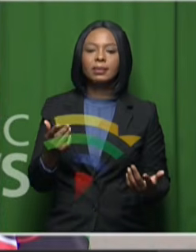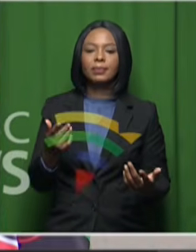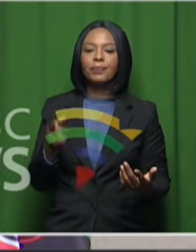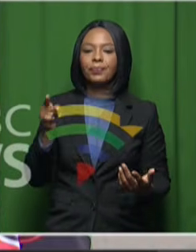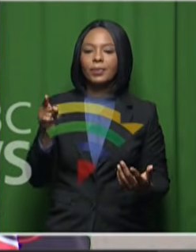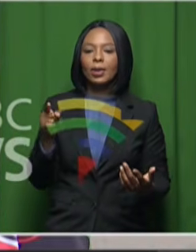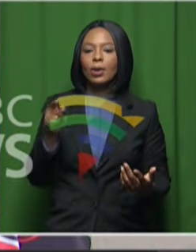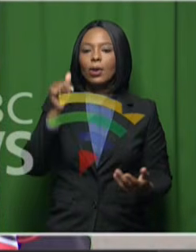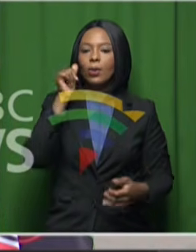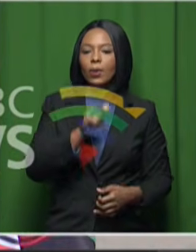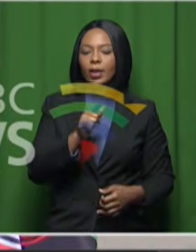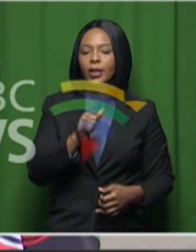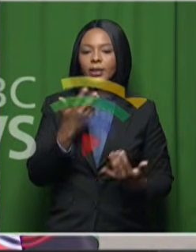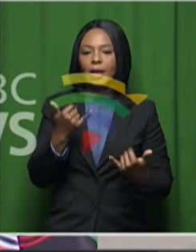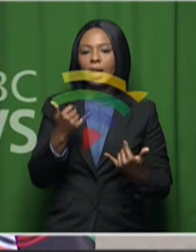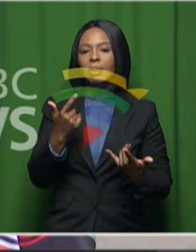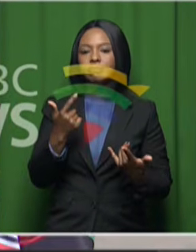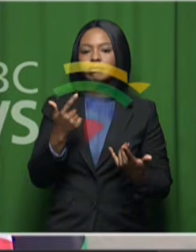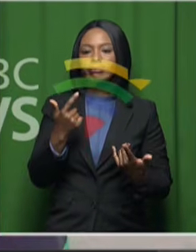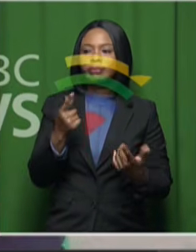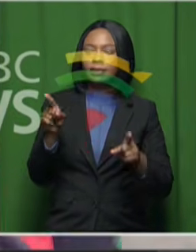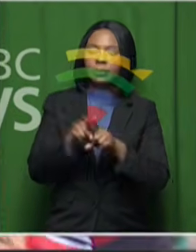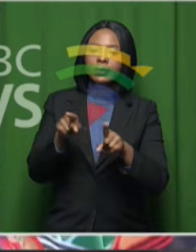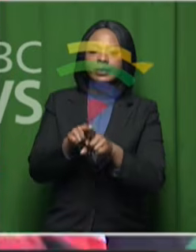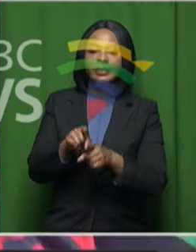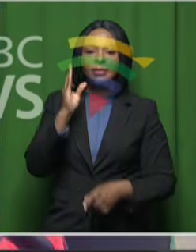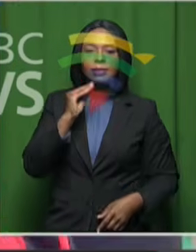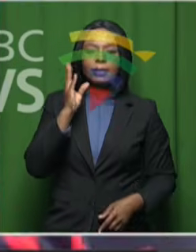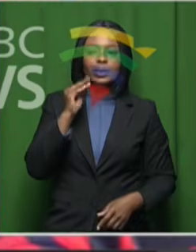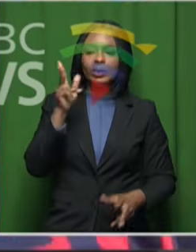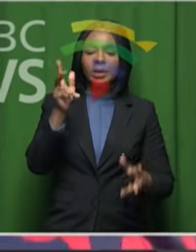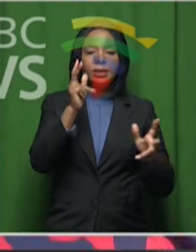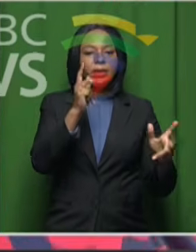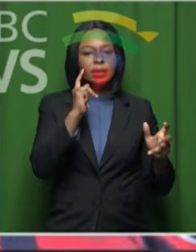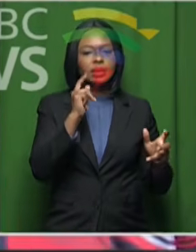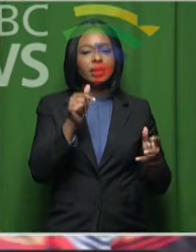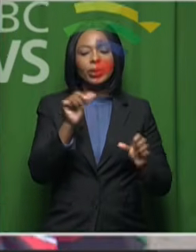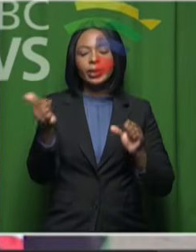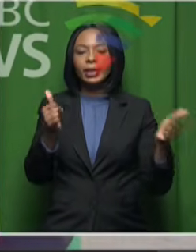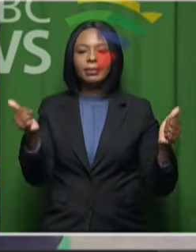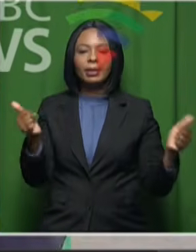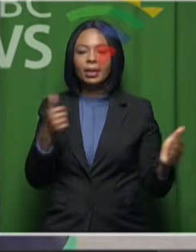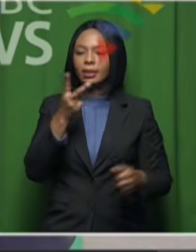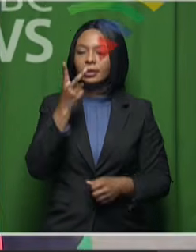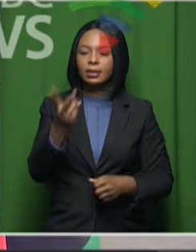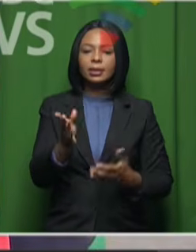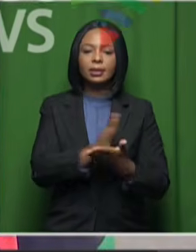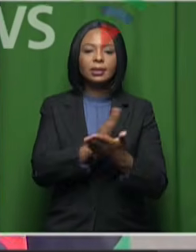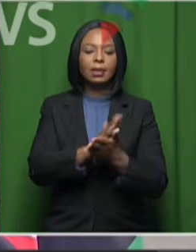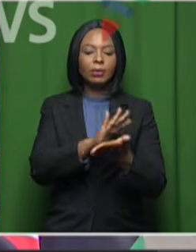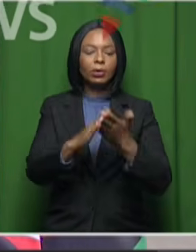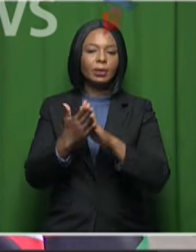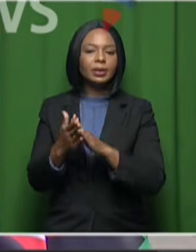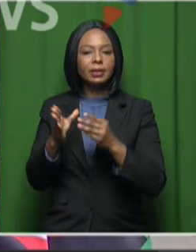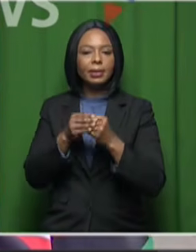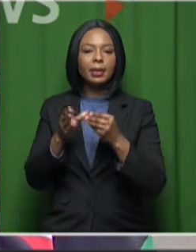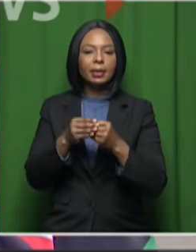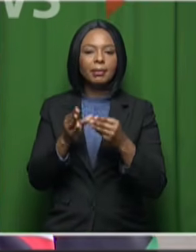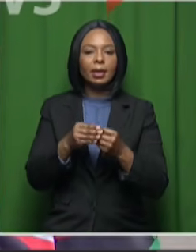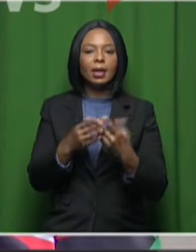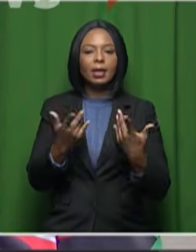you go through the very same experience, you listen to your neighbors. I see some community members actually came out very early.